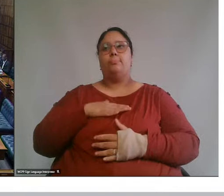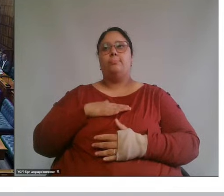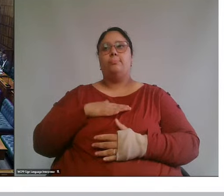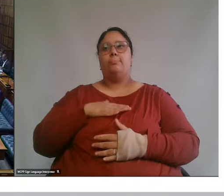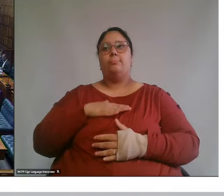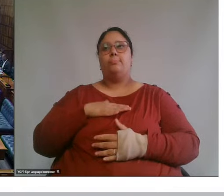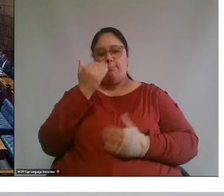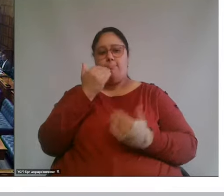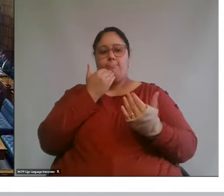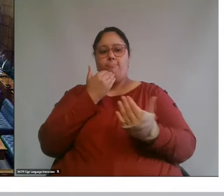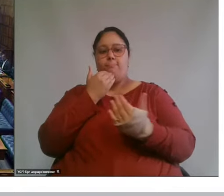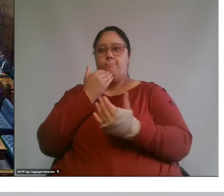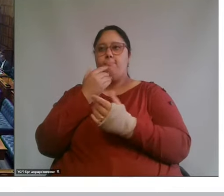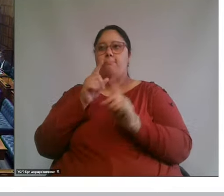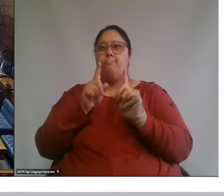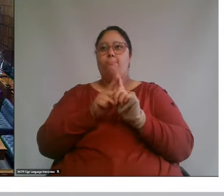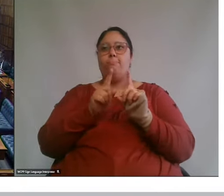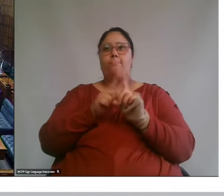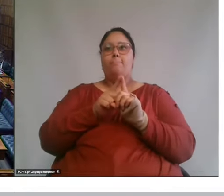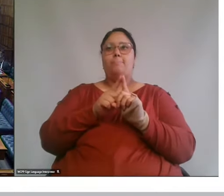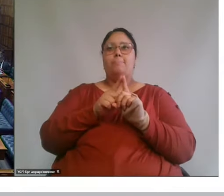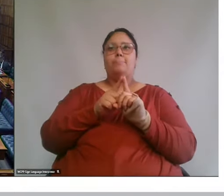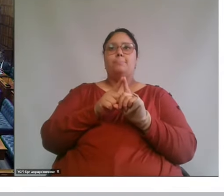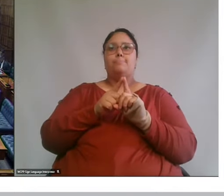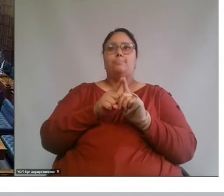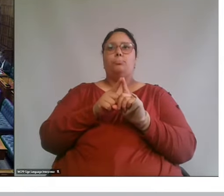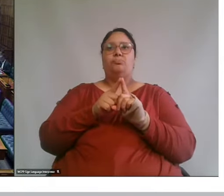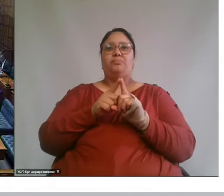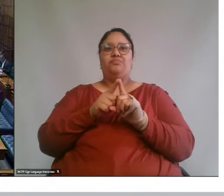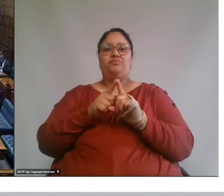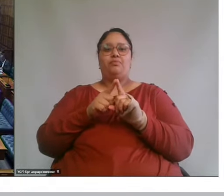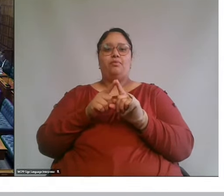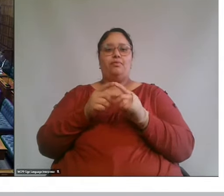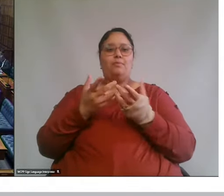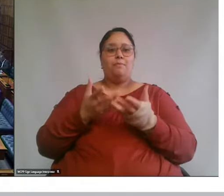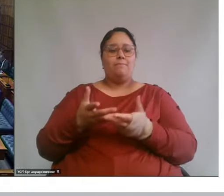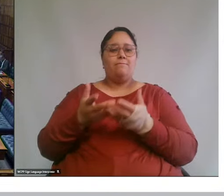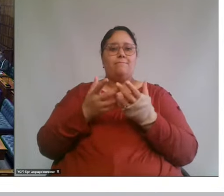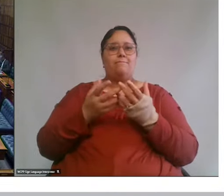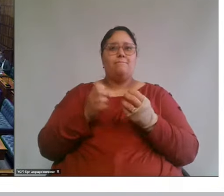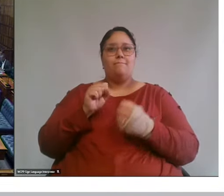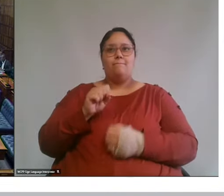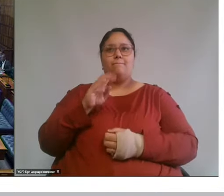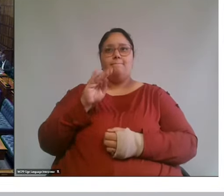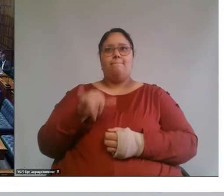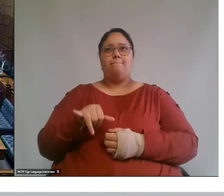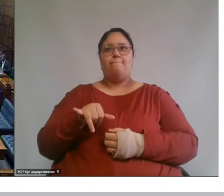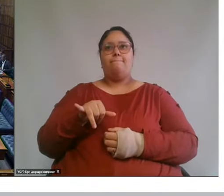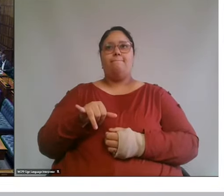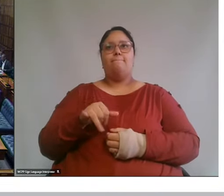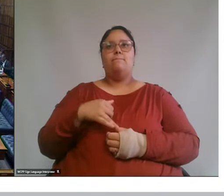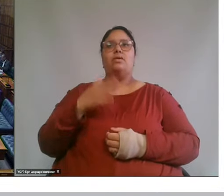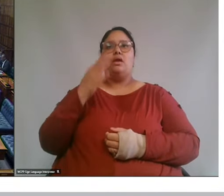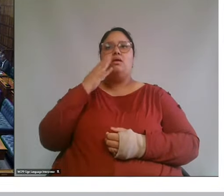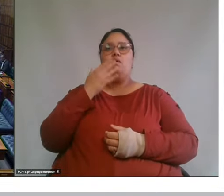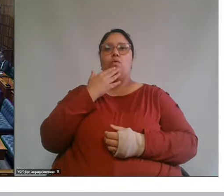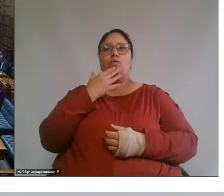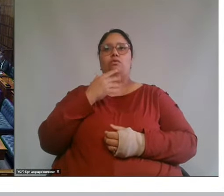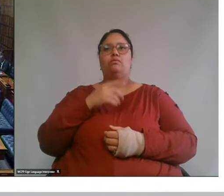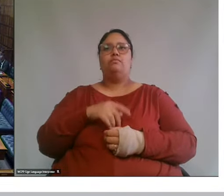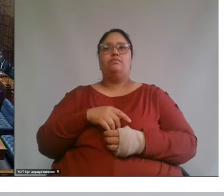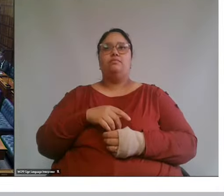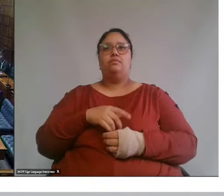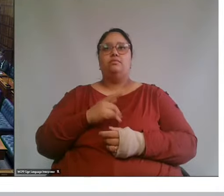thank the um Western K Parliament uh for assisting us in sanab Bay with the Free Port this has been a difficult